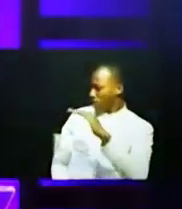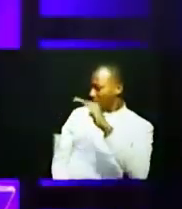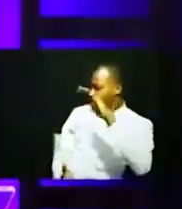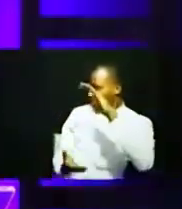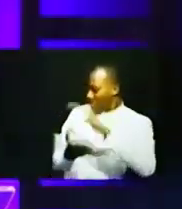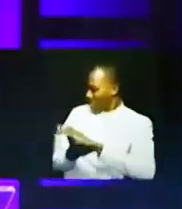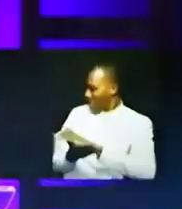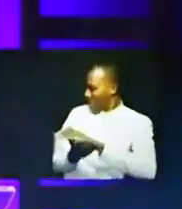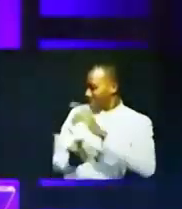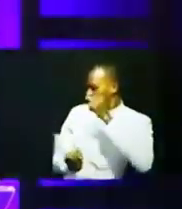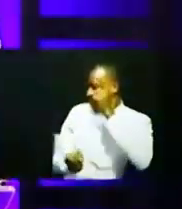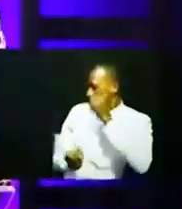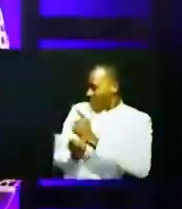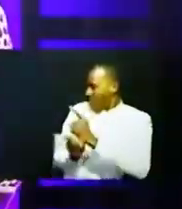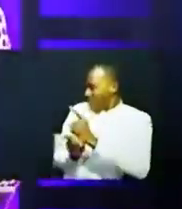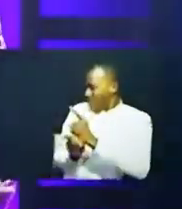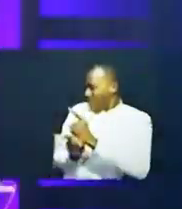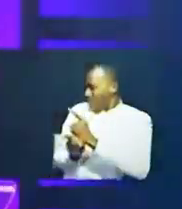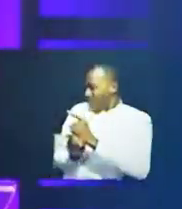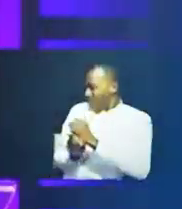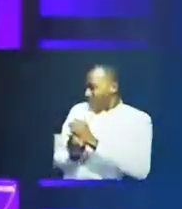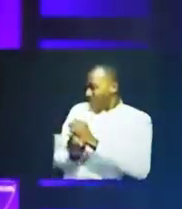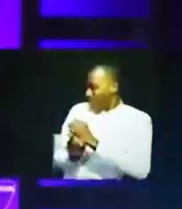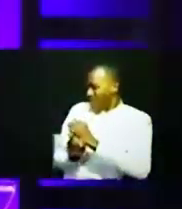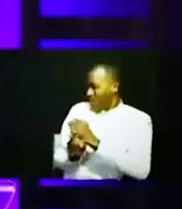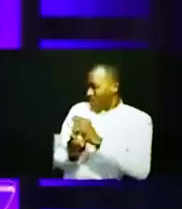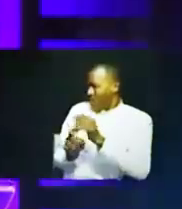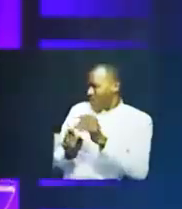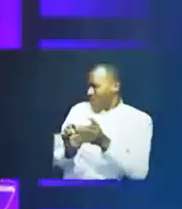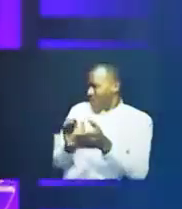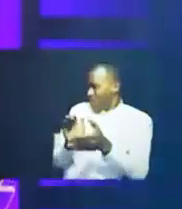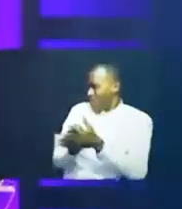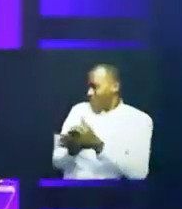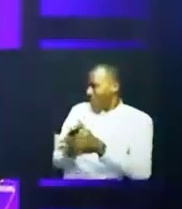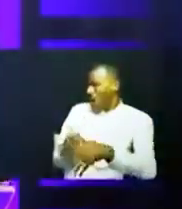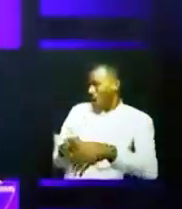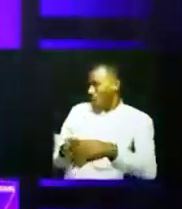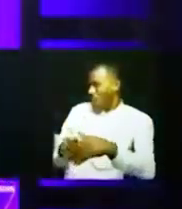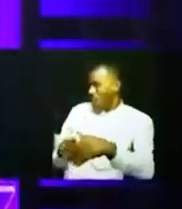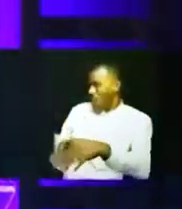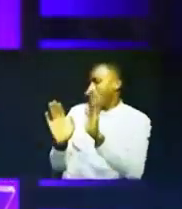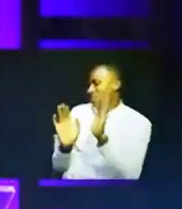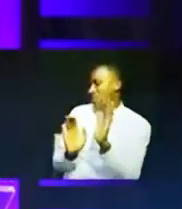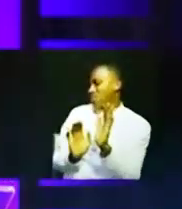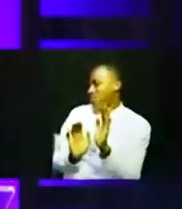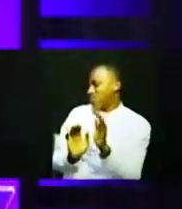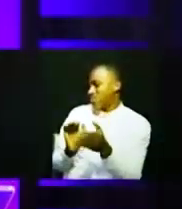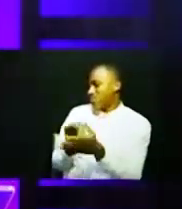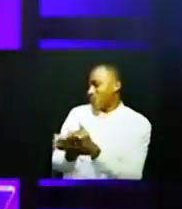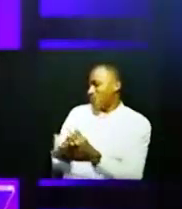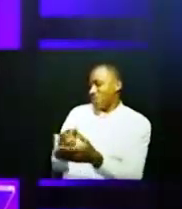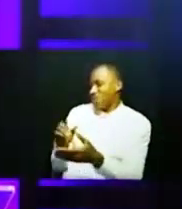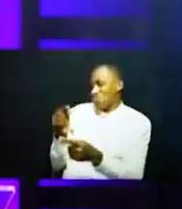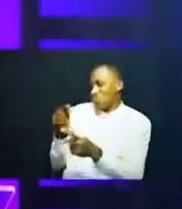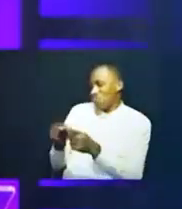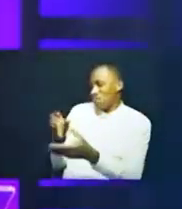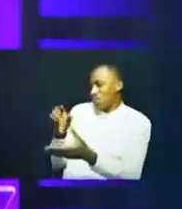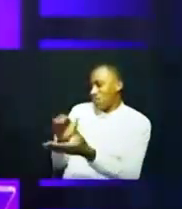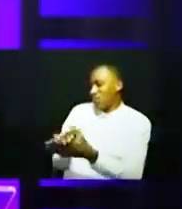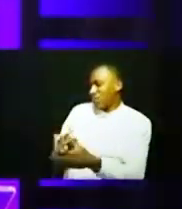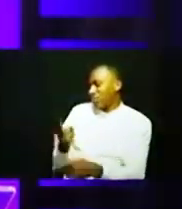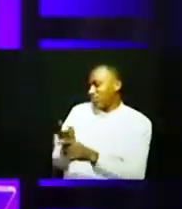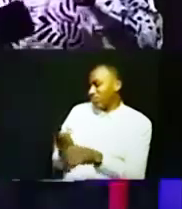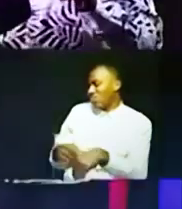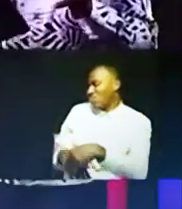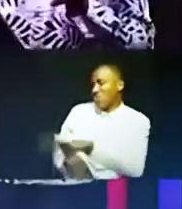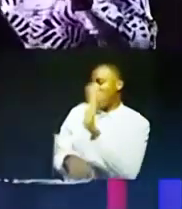just be as meaningful outside of marriage as it is in it? Adenti ana oberima